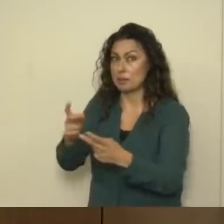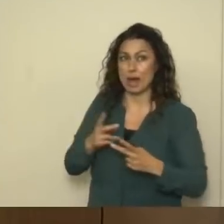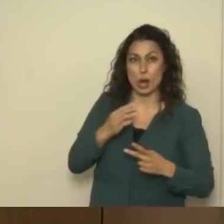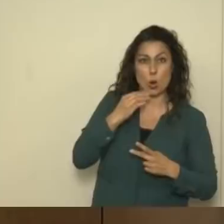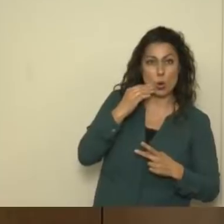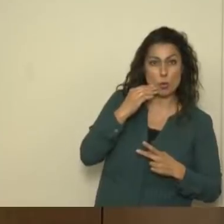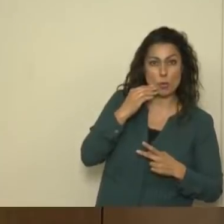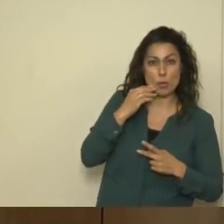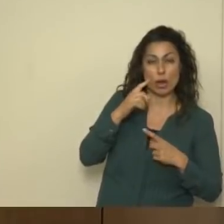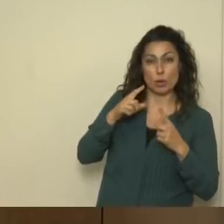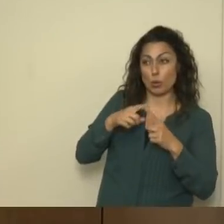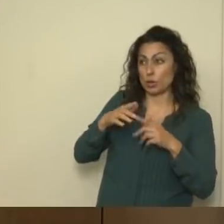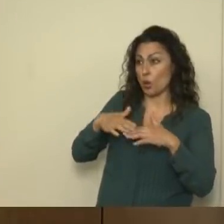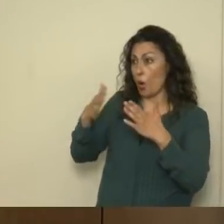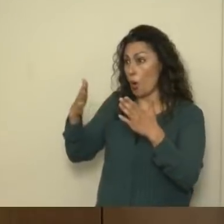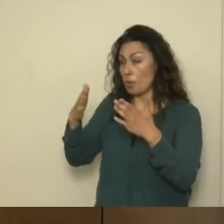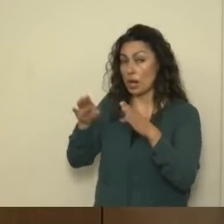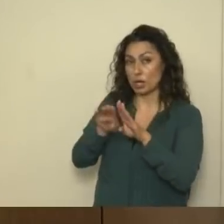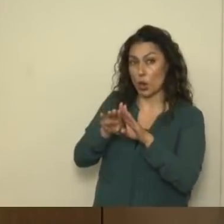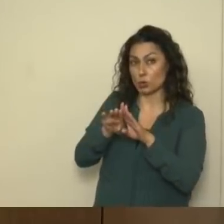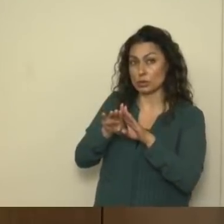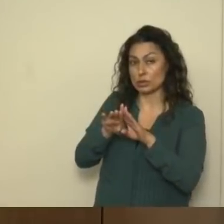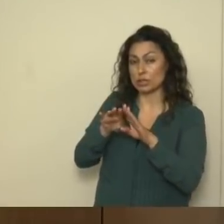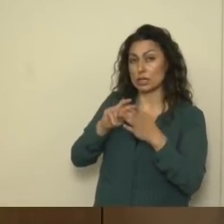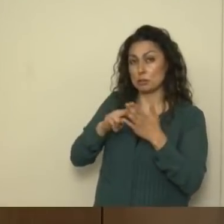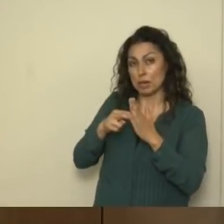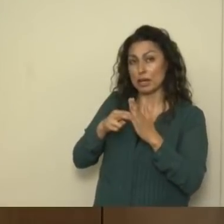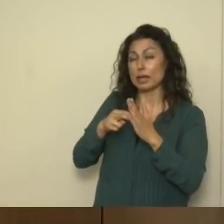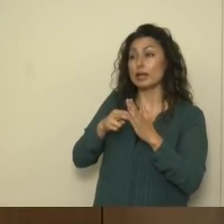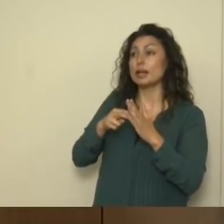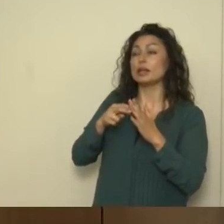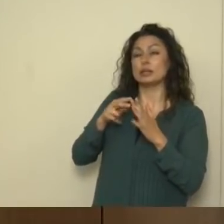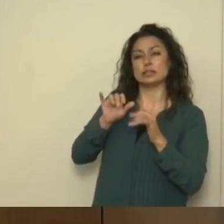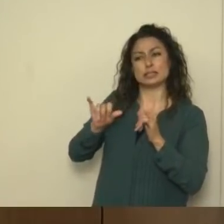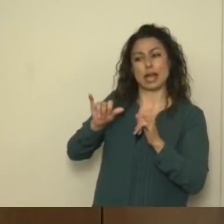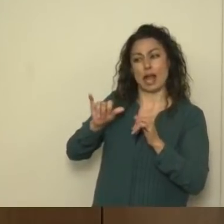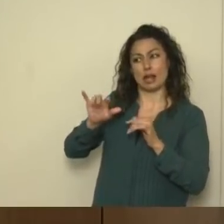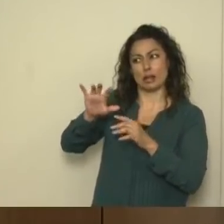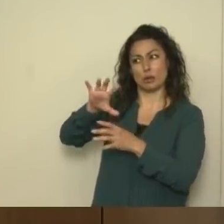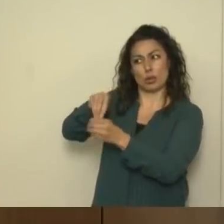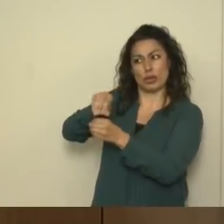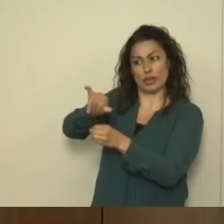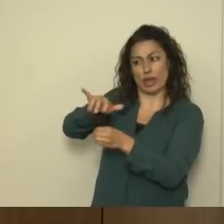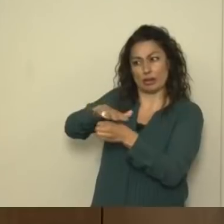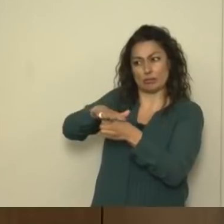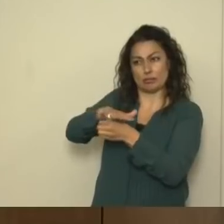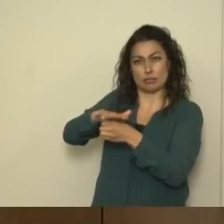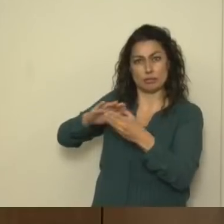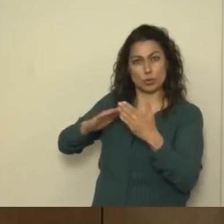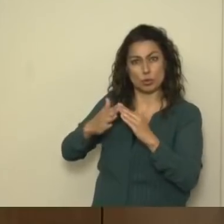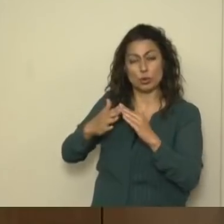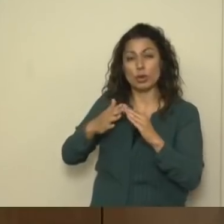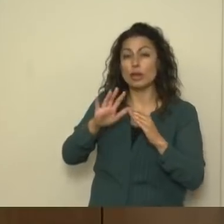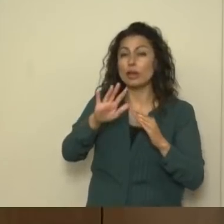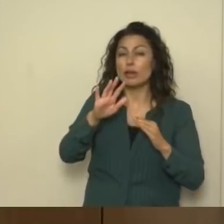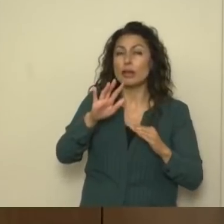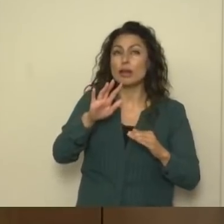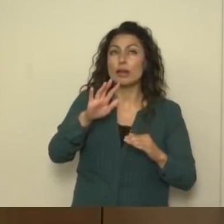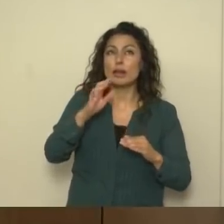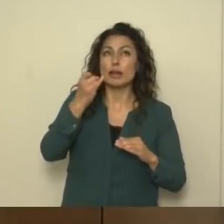when you open or close, they stay pretty well concentrated in their communities. And if, not